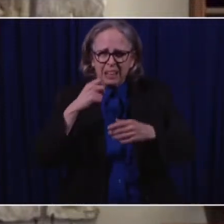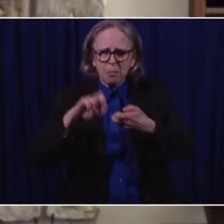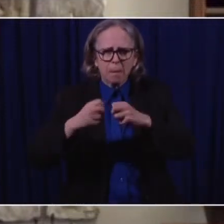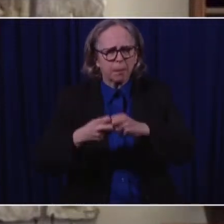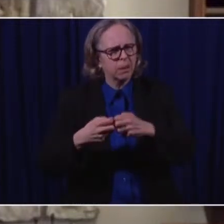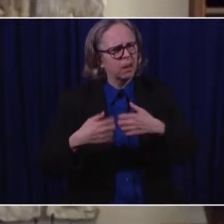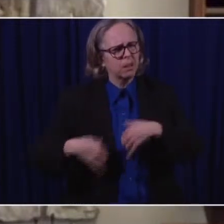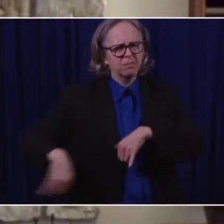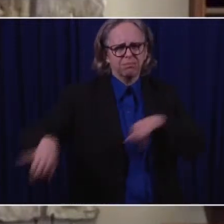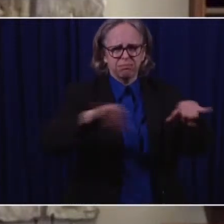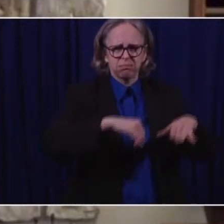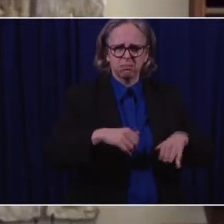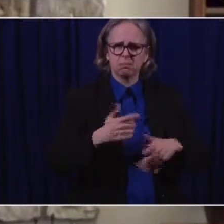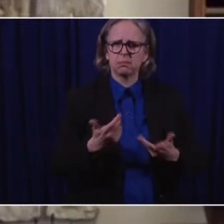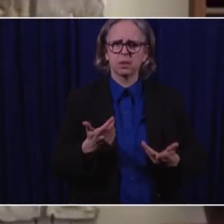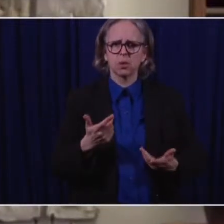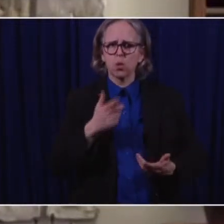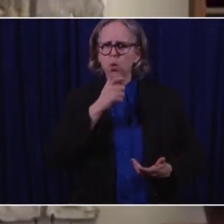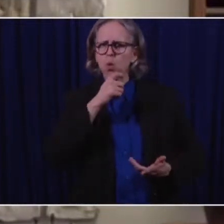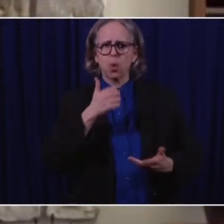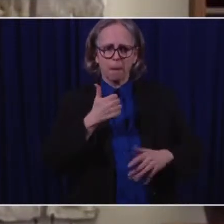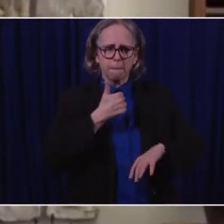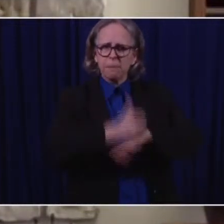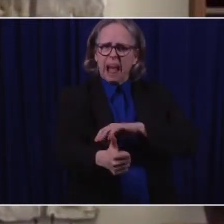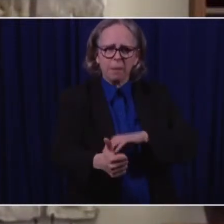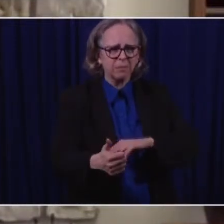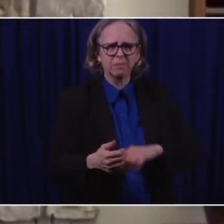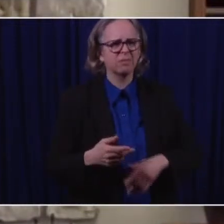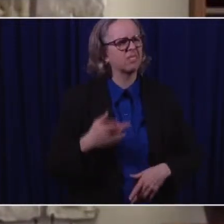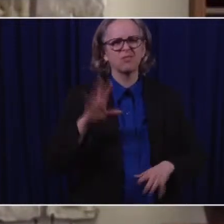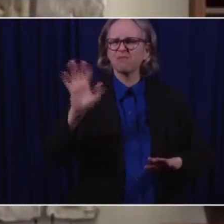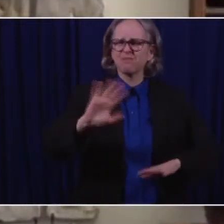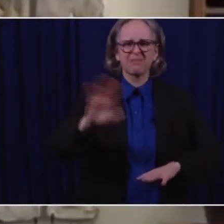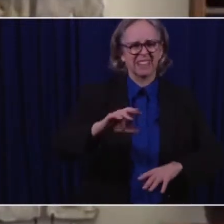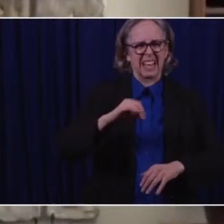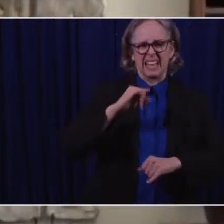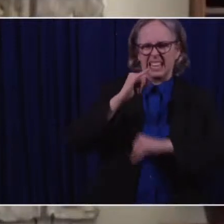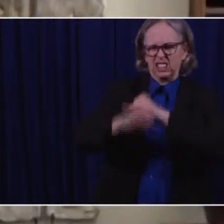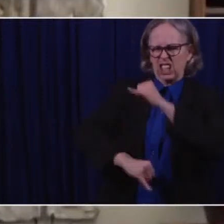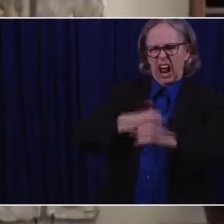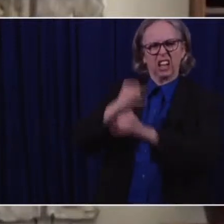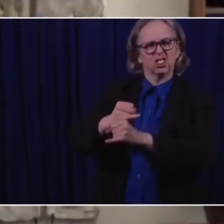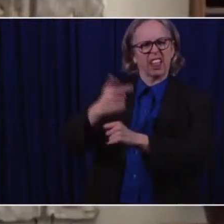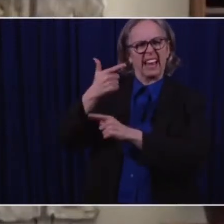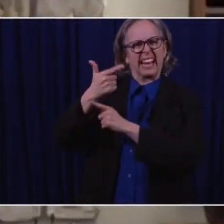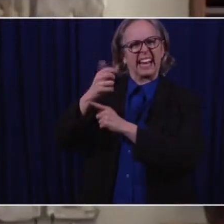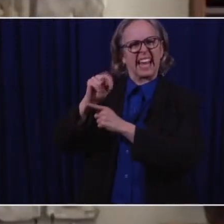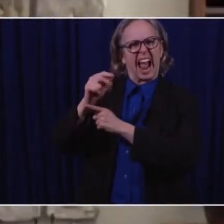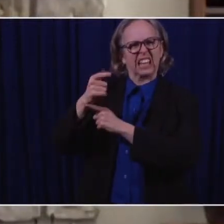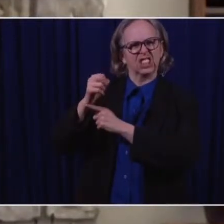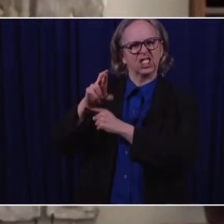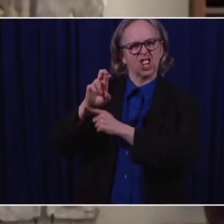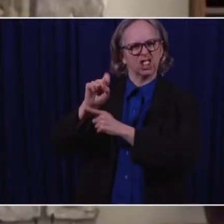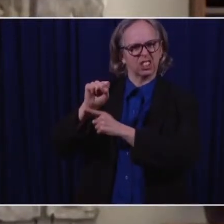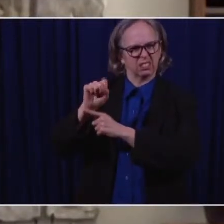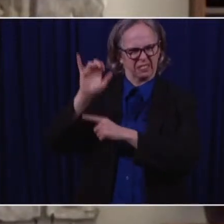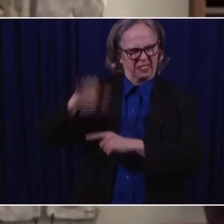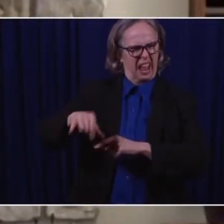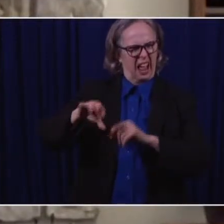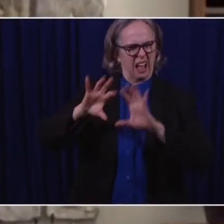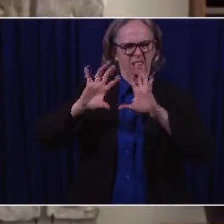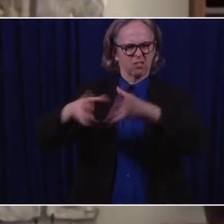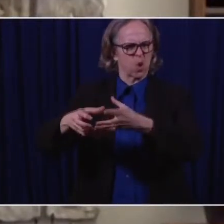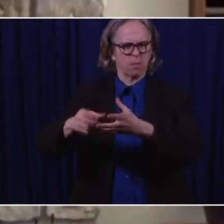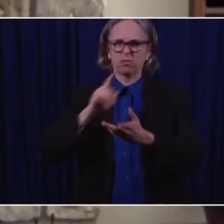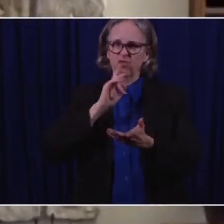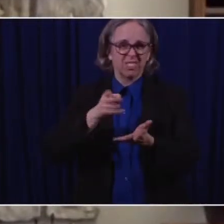preying on the situation. So I'm going to let Lieutenant Governor jump in here. He spent a good part of today looking at this and working on it, and we're going to